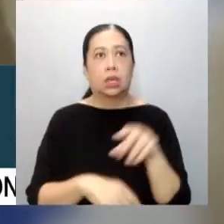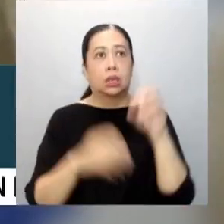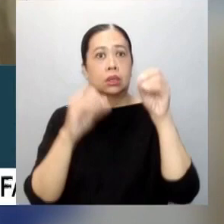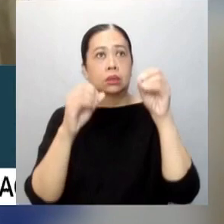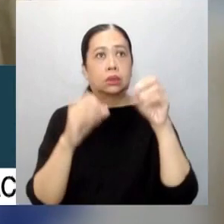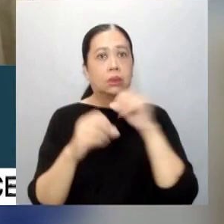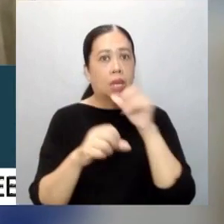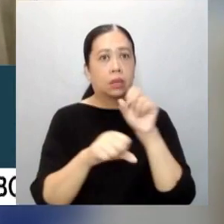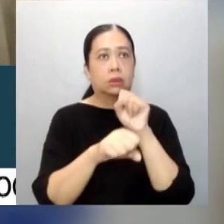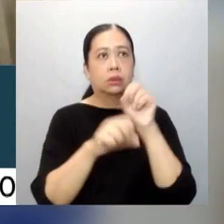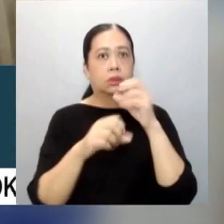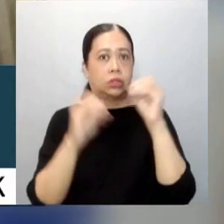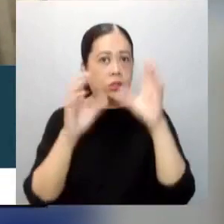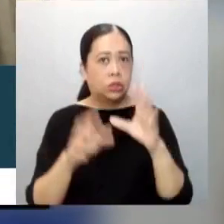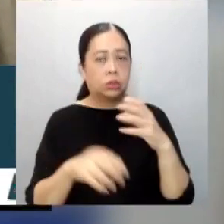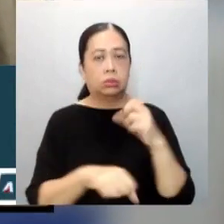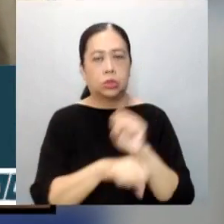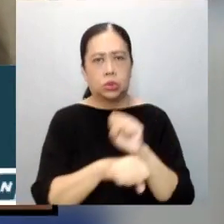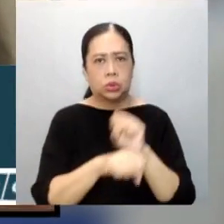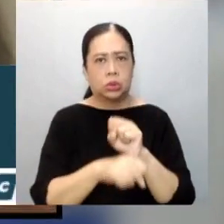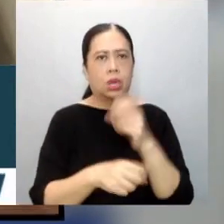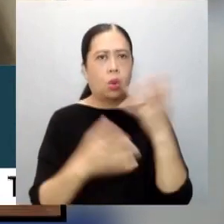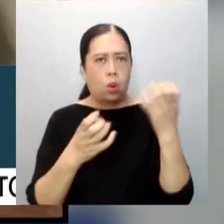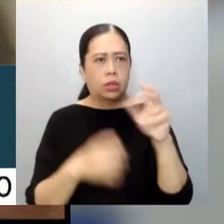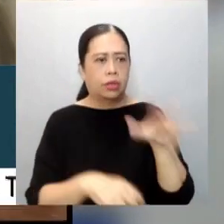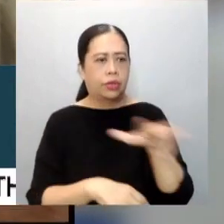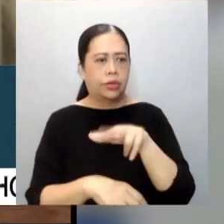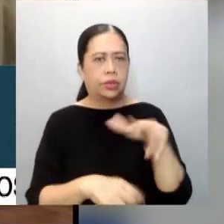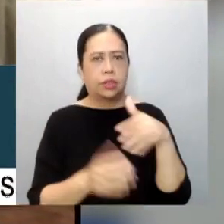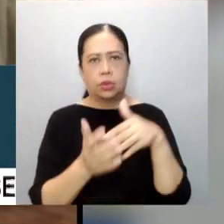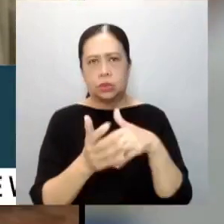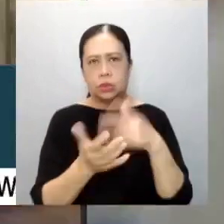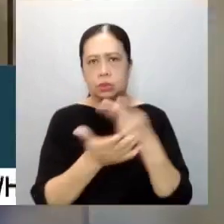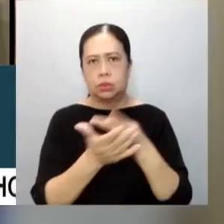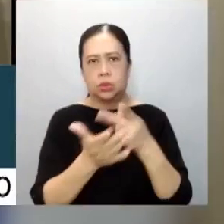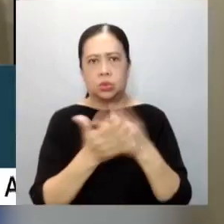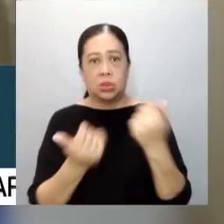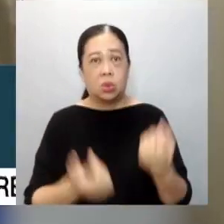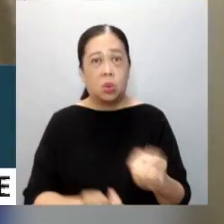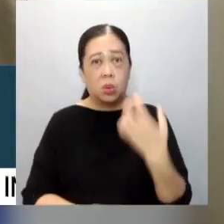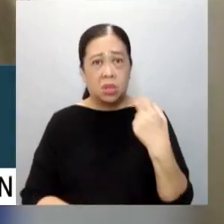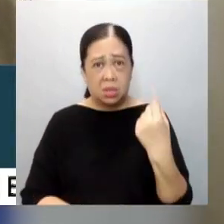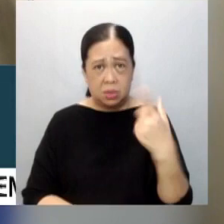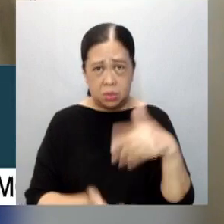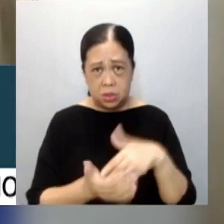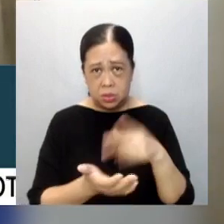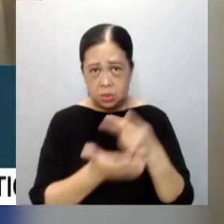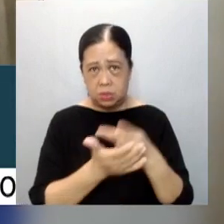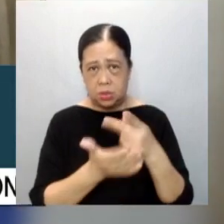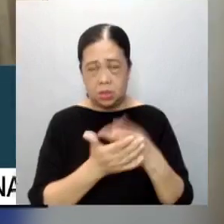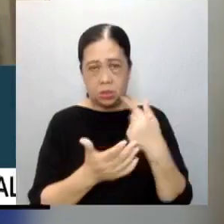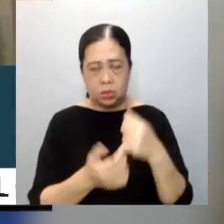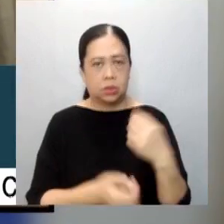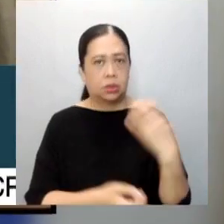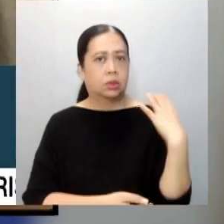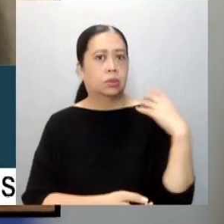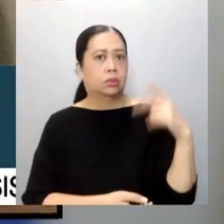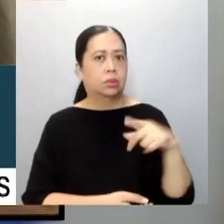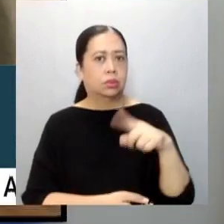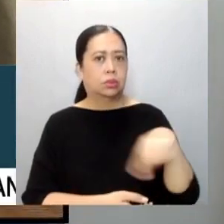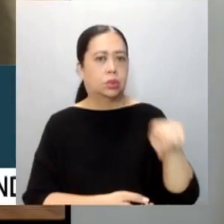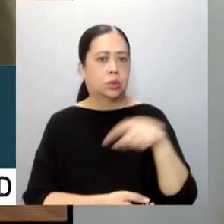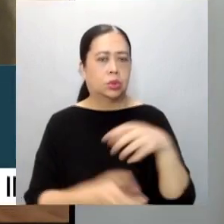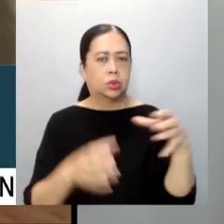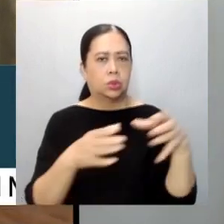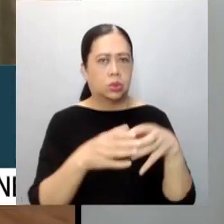for a 33,000 peso entry-level salary from the current 11,000 pesos. ACT Chairperson Vladimir Quetua believes it's